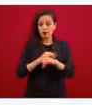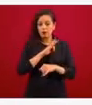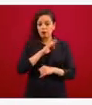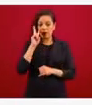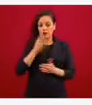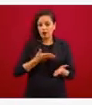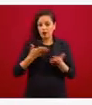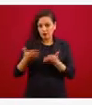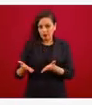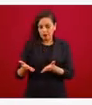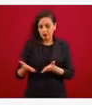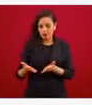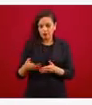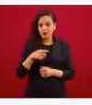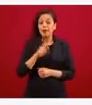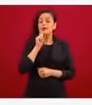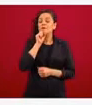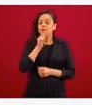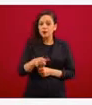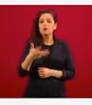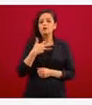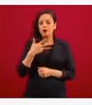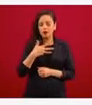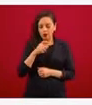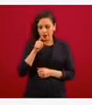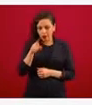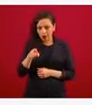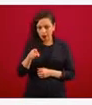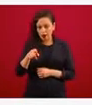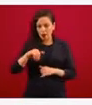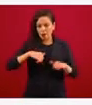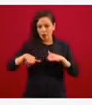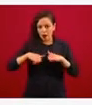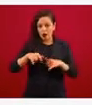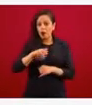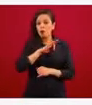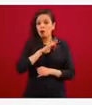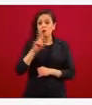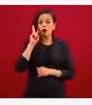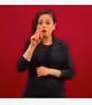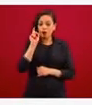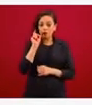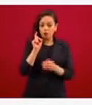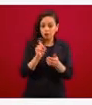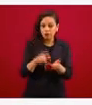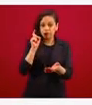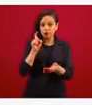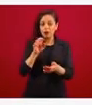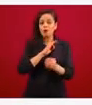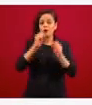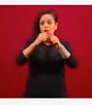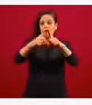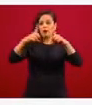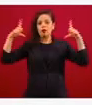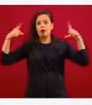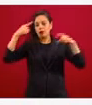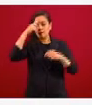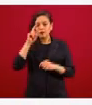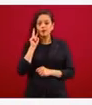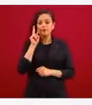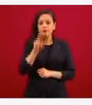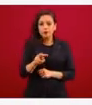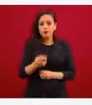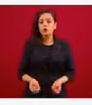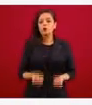we have said, if you enter the link below, you will have access to the same map, but in an interactive way.